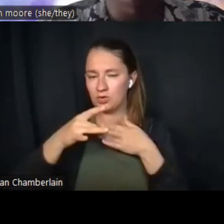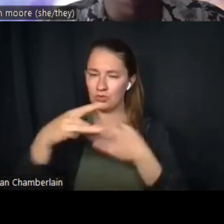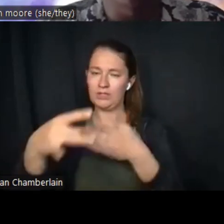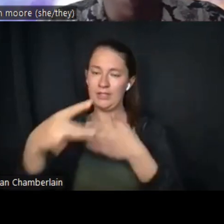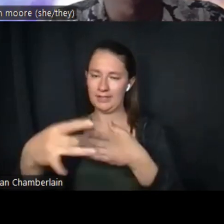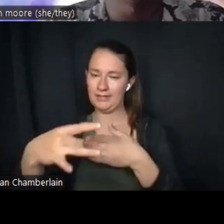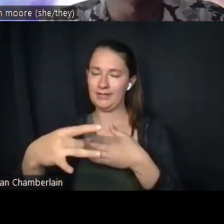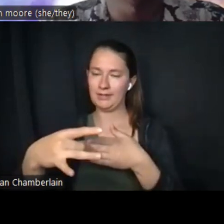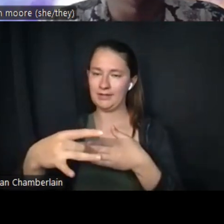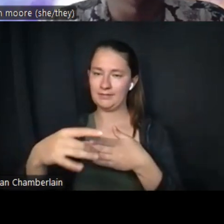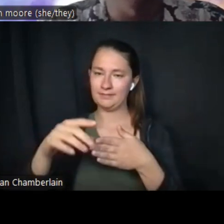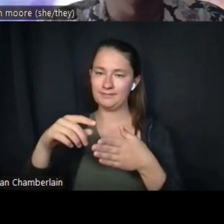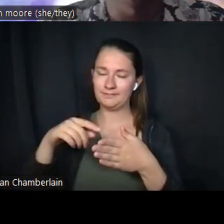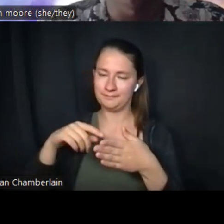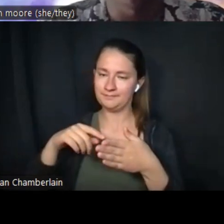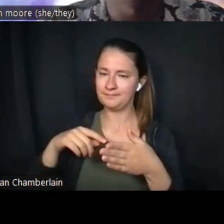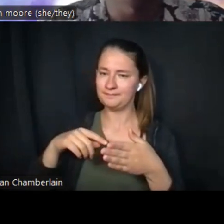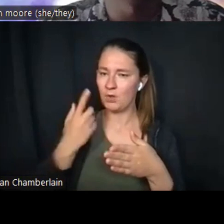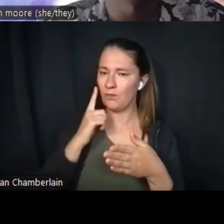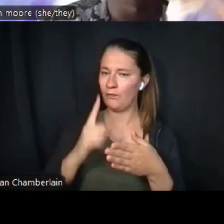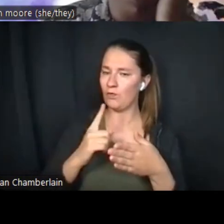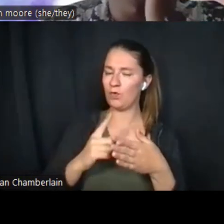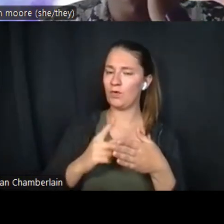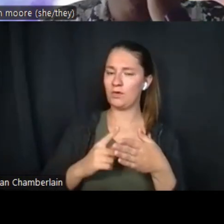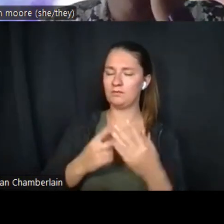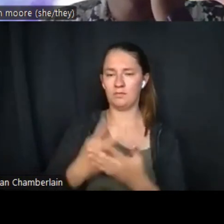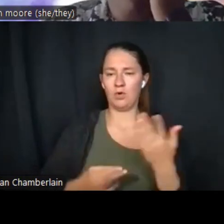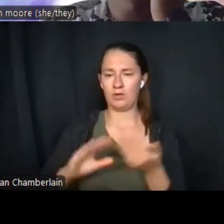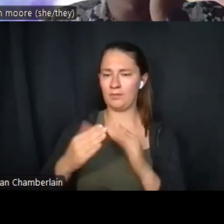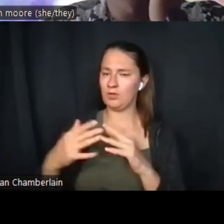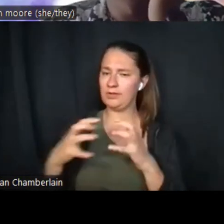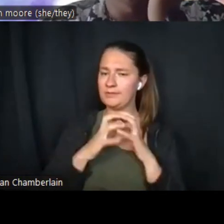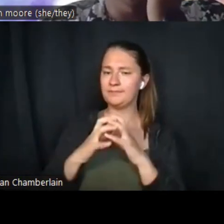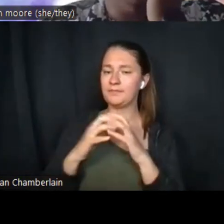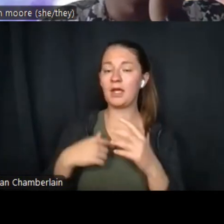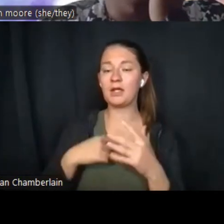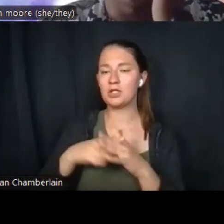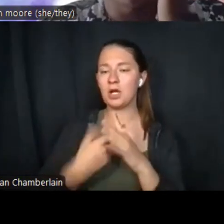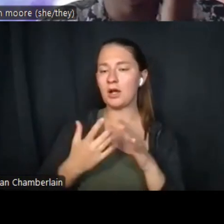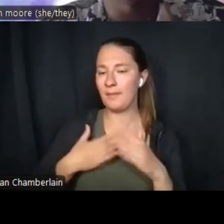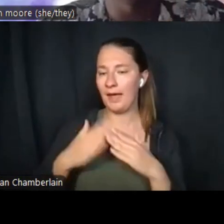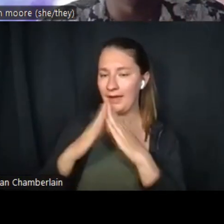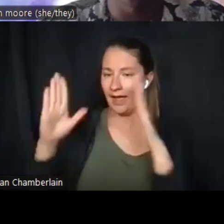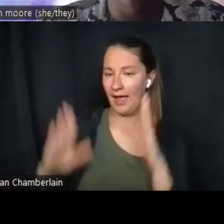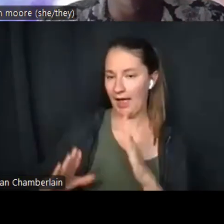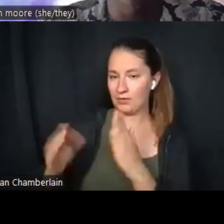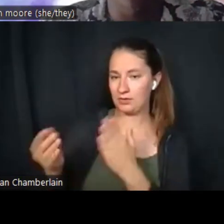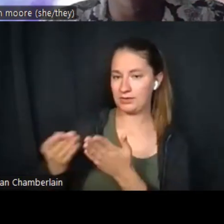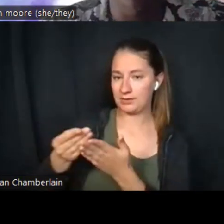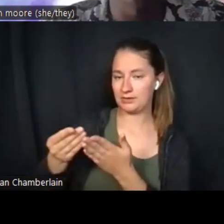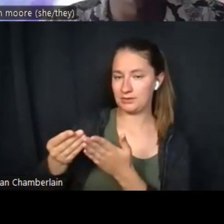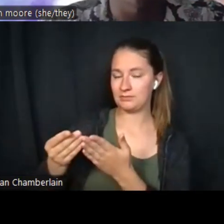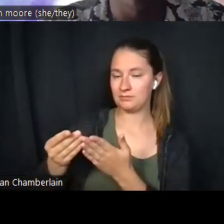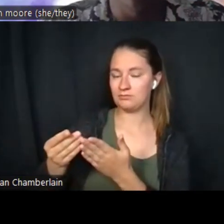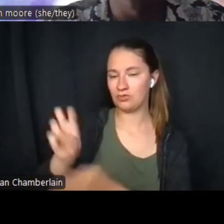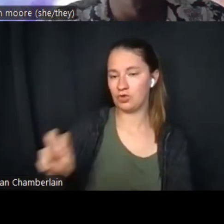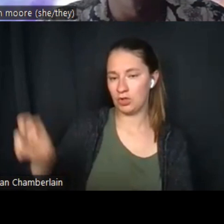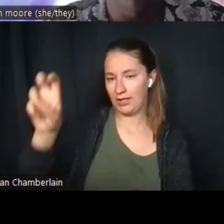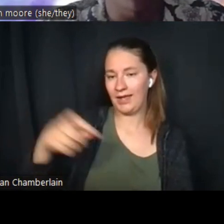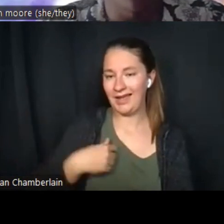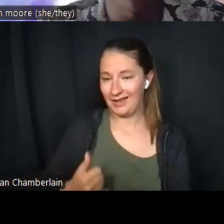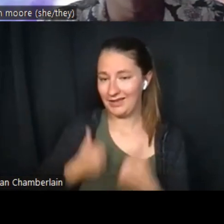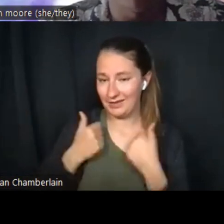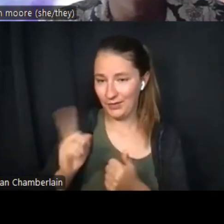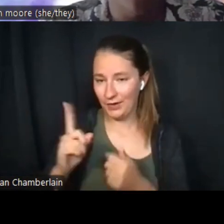especially at this intersection, is when I was starting my housing journey. I ended up living in a queer homeless